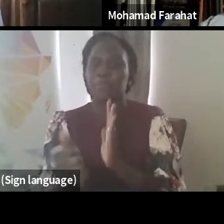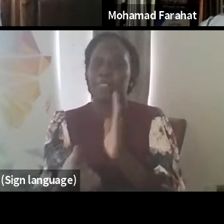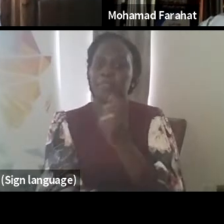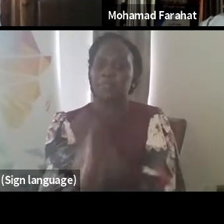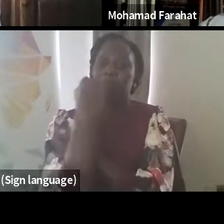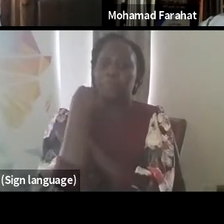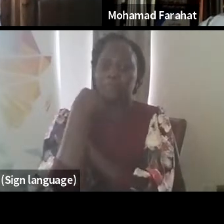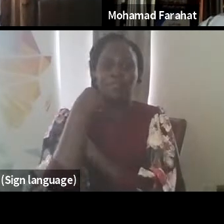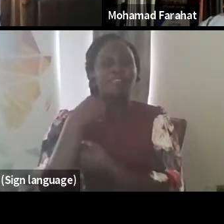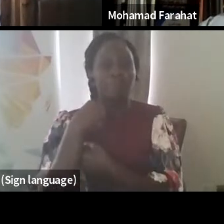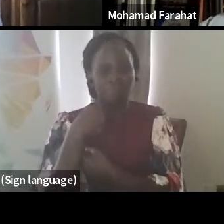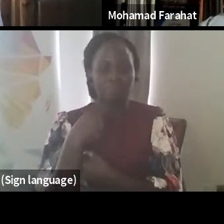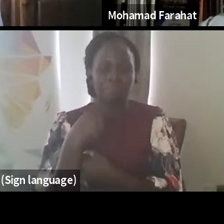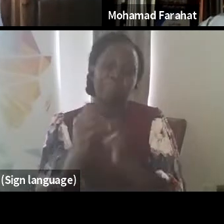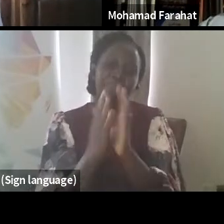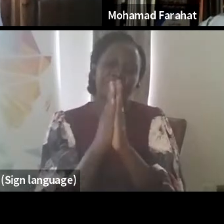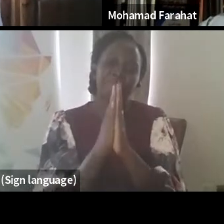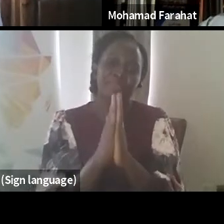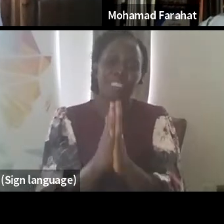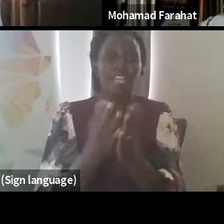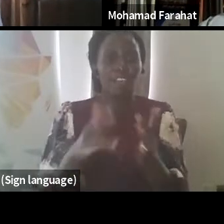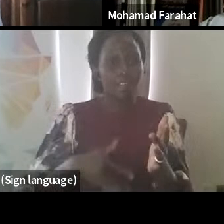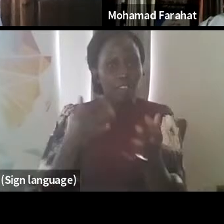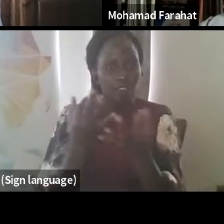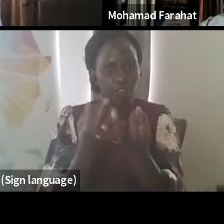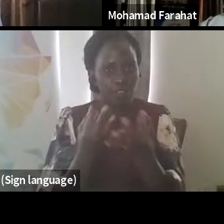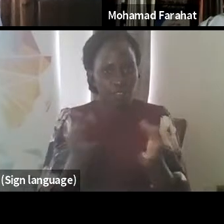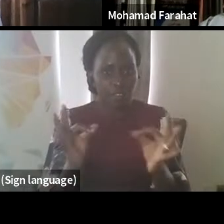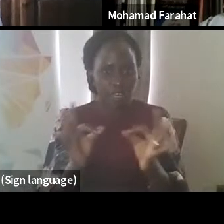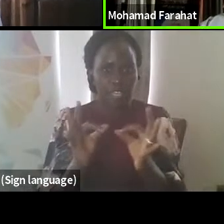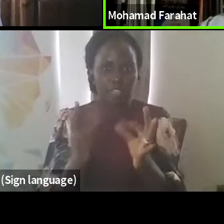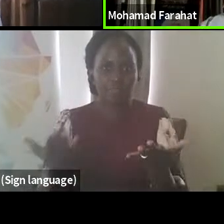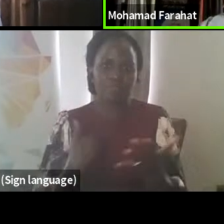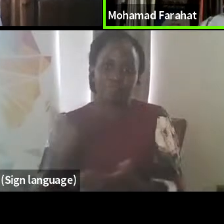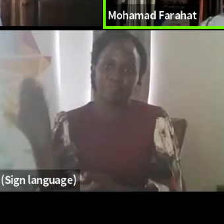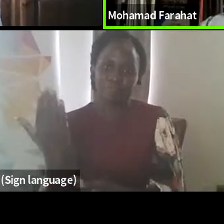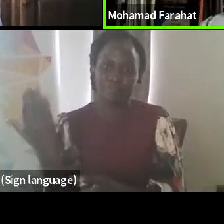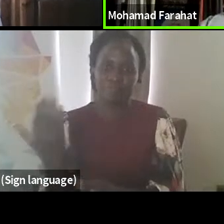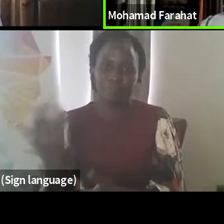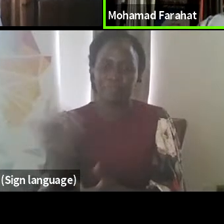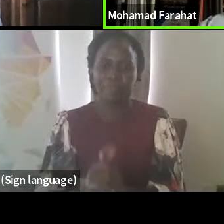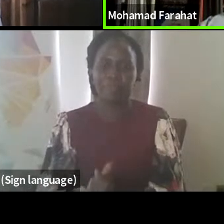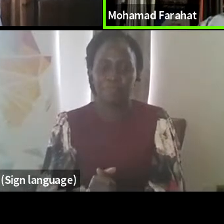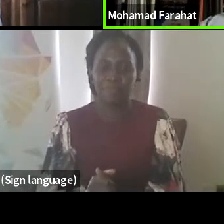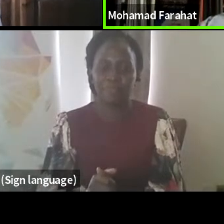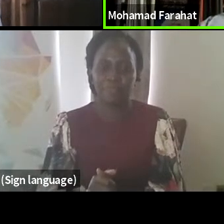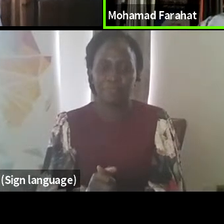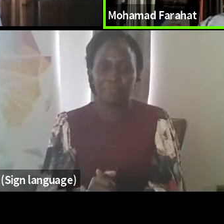so also please feel free to leave your moderator. I will assist you.